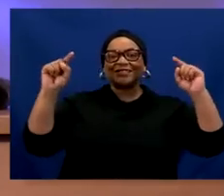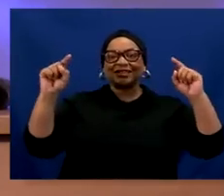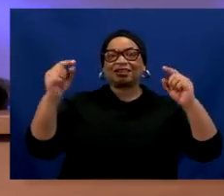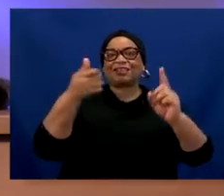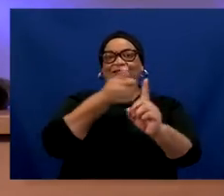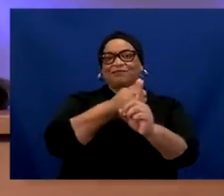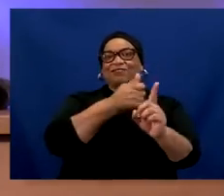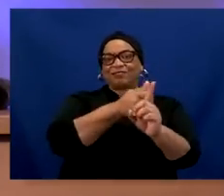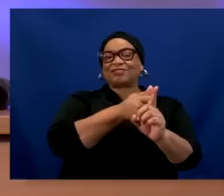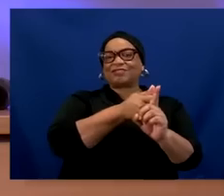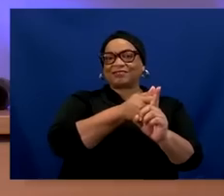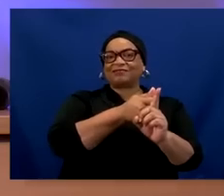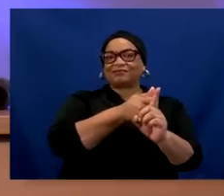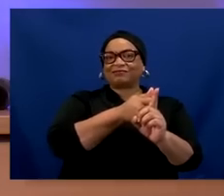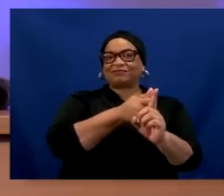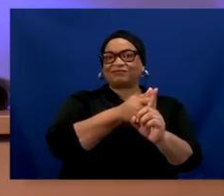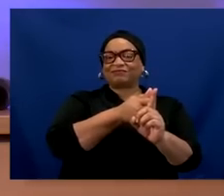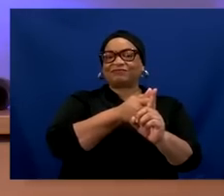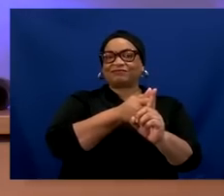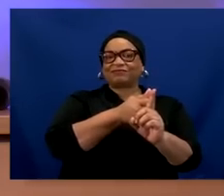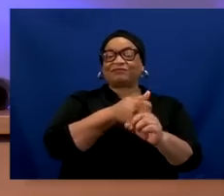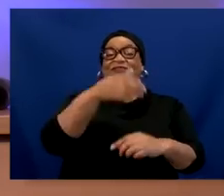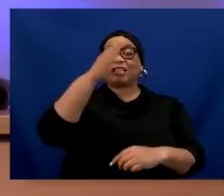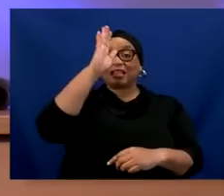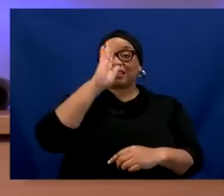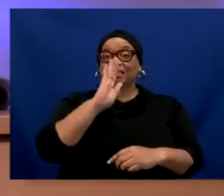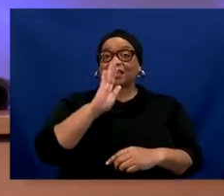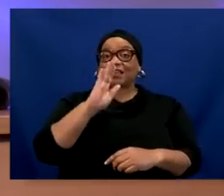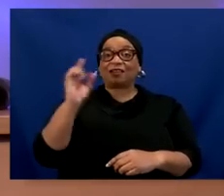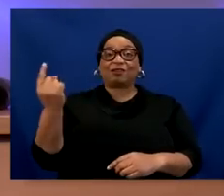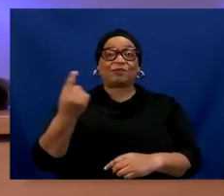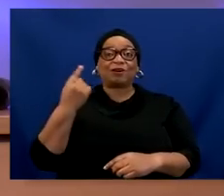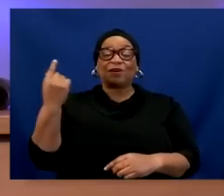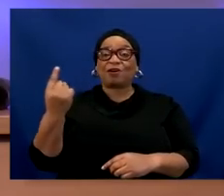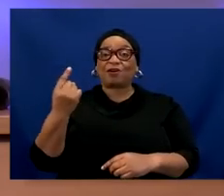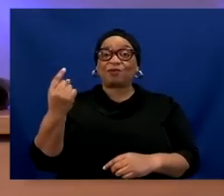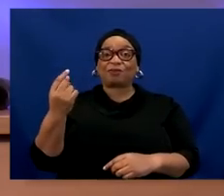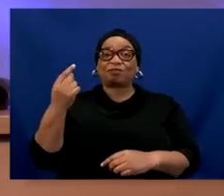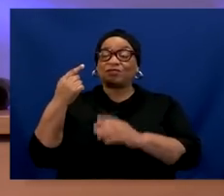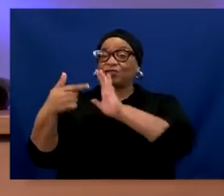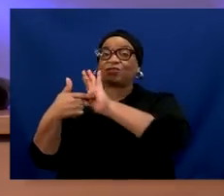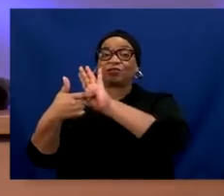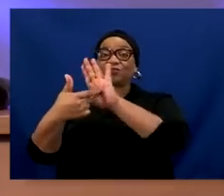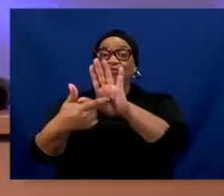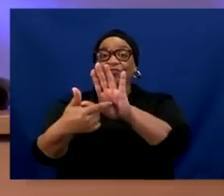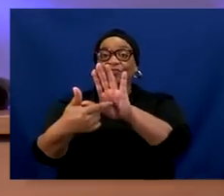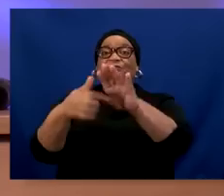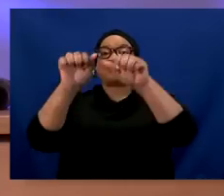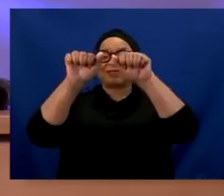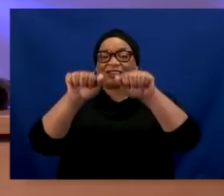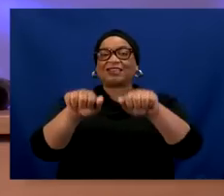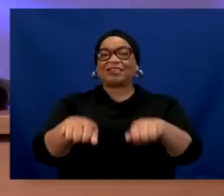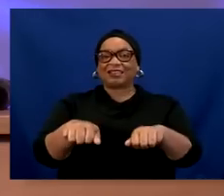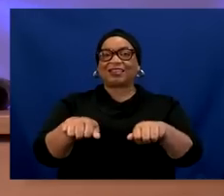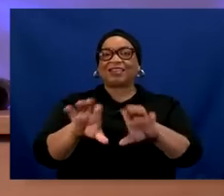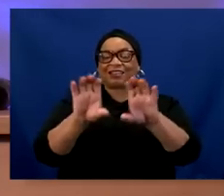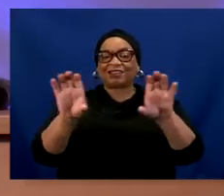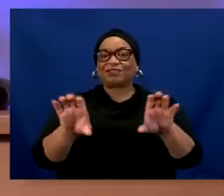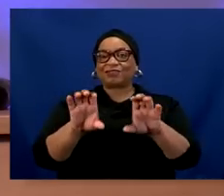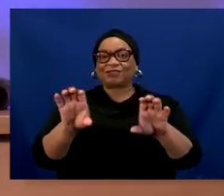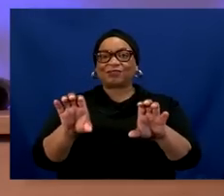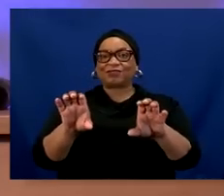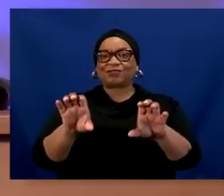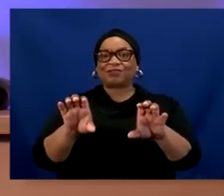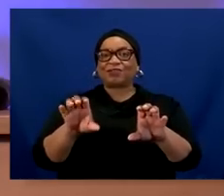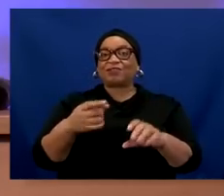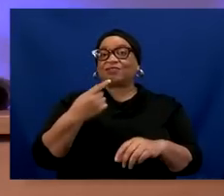yourself. I like this. God will always show you a picture of what he can do so you won't try to tell